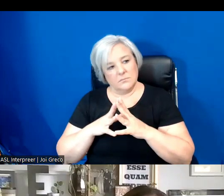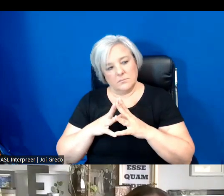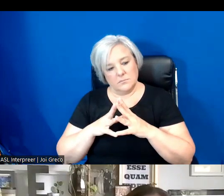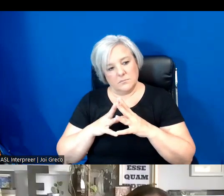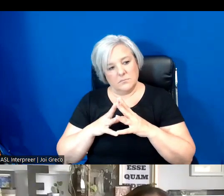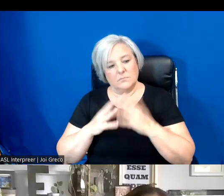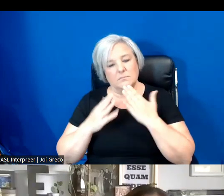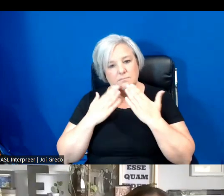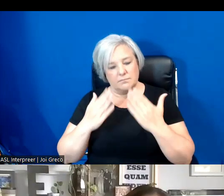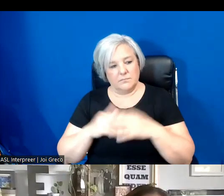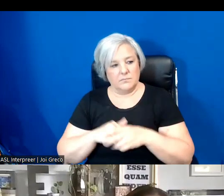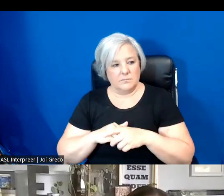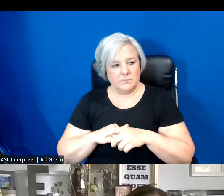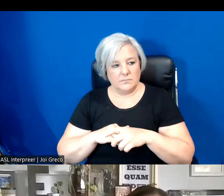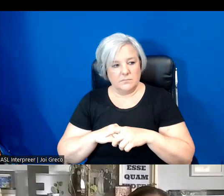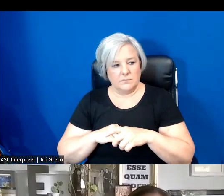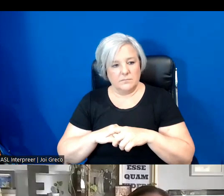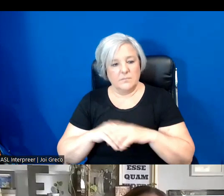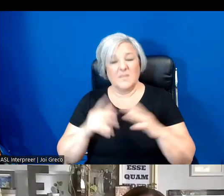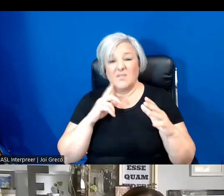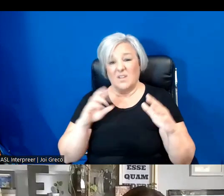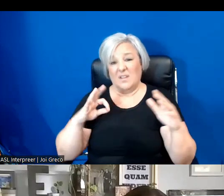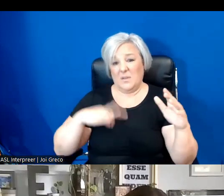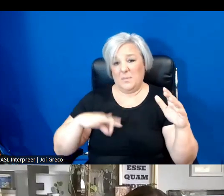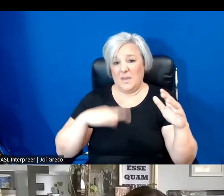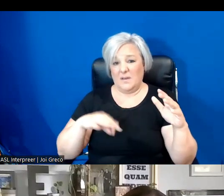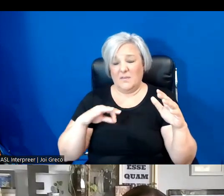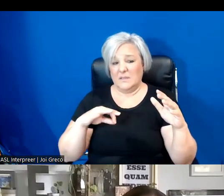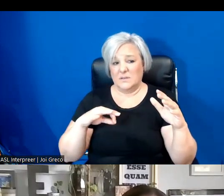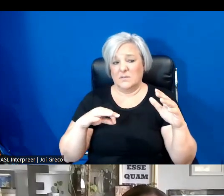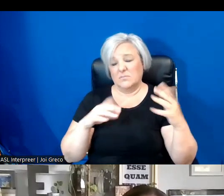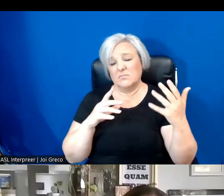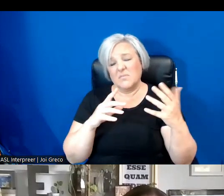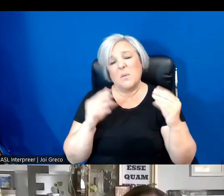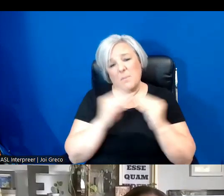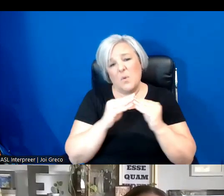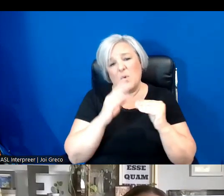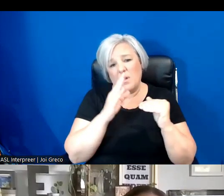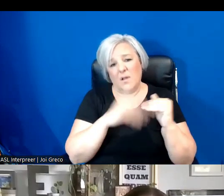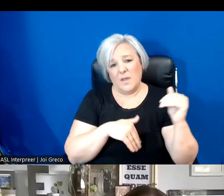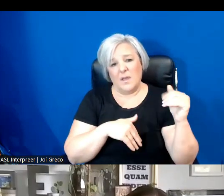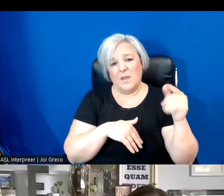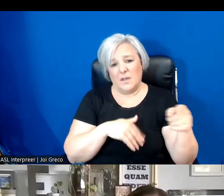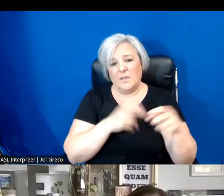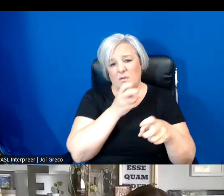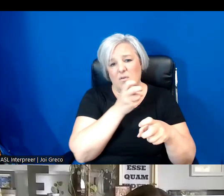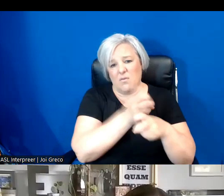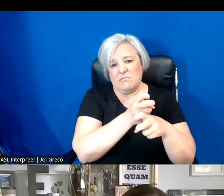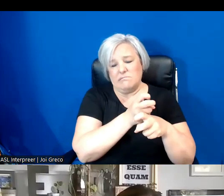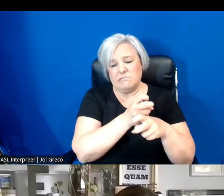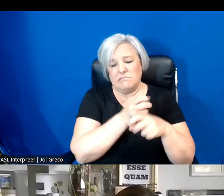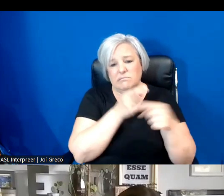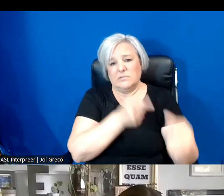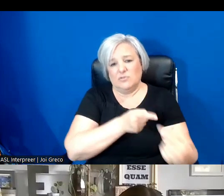Thank you. But the benefits do outweigh the hardship that is trying